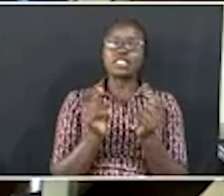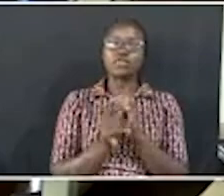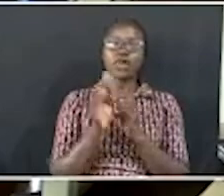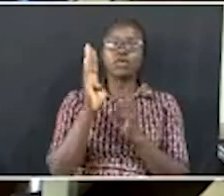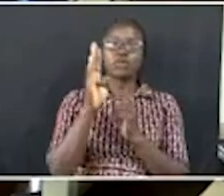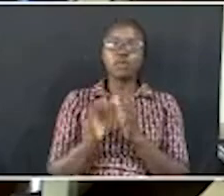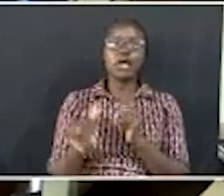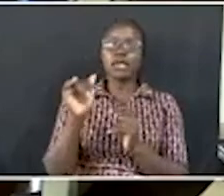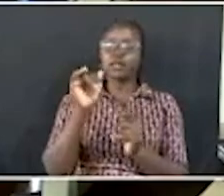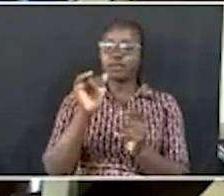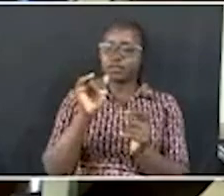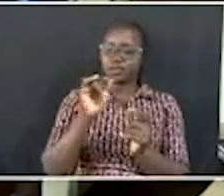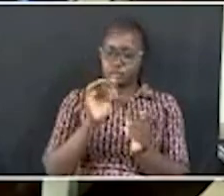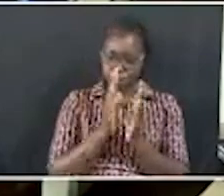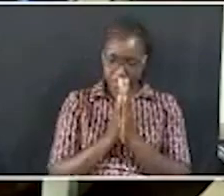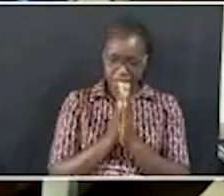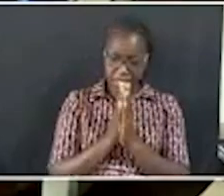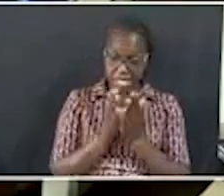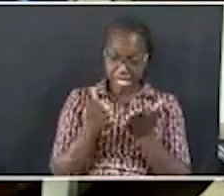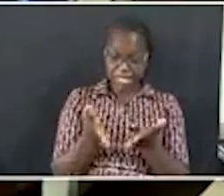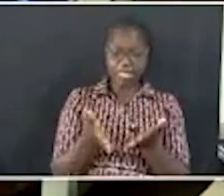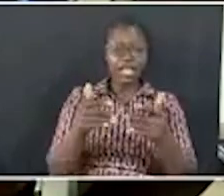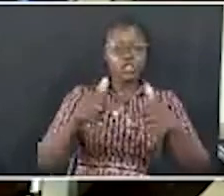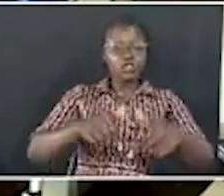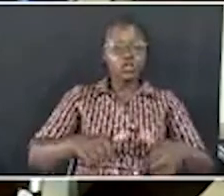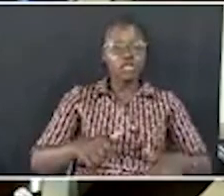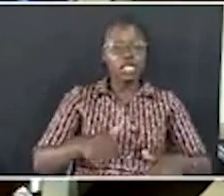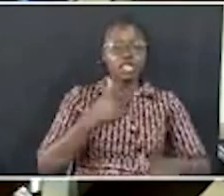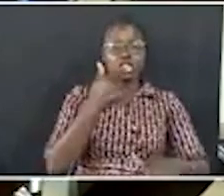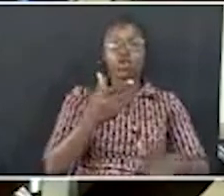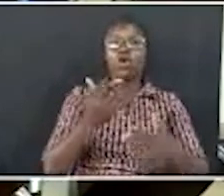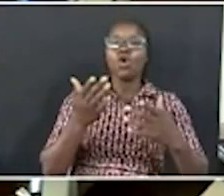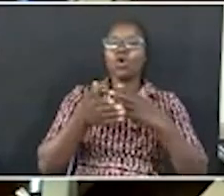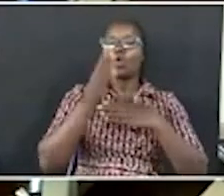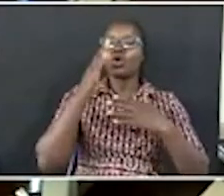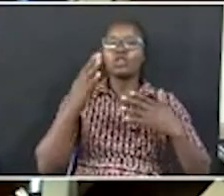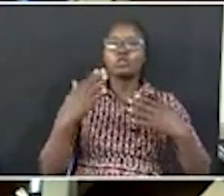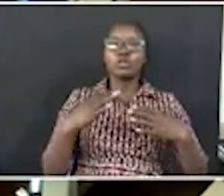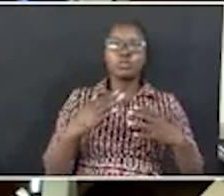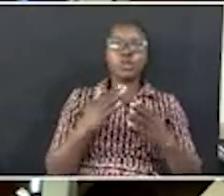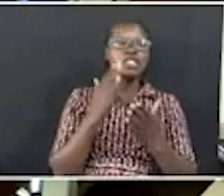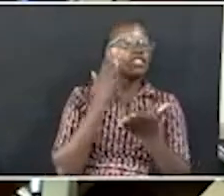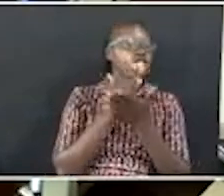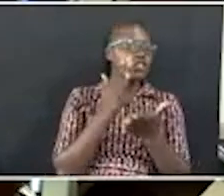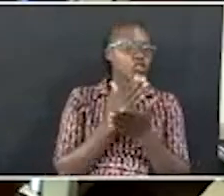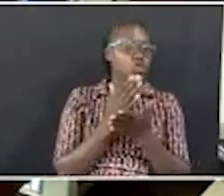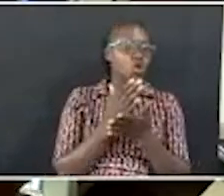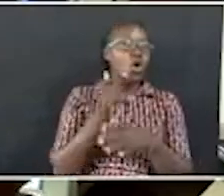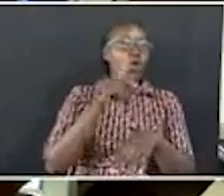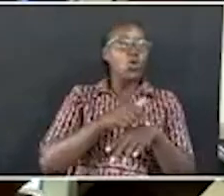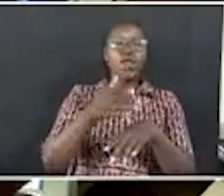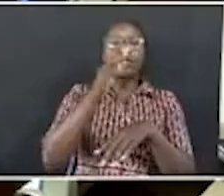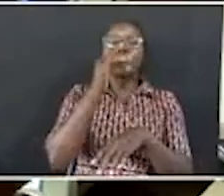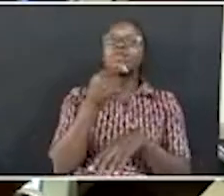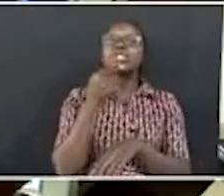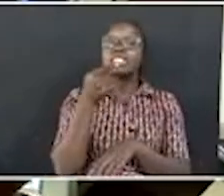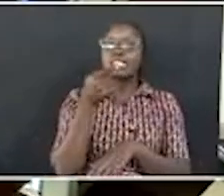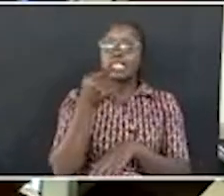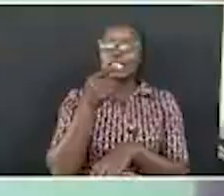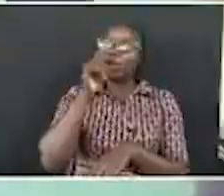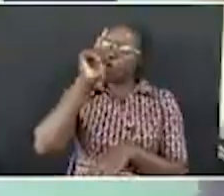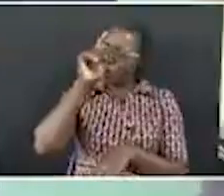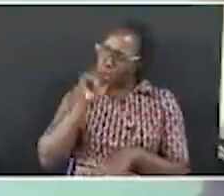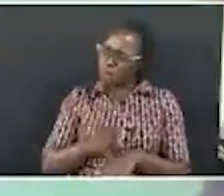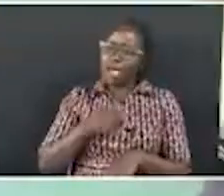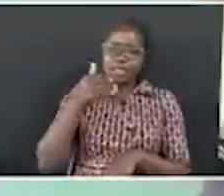Transformed by prayer. I'm here to tell you, God's people, it is true when God says we